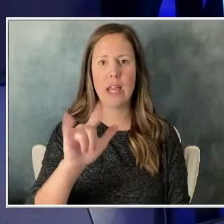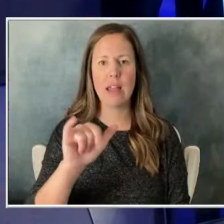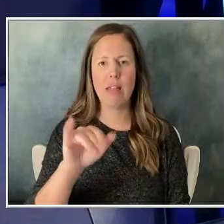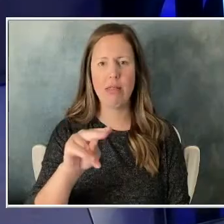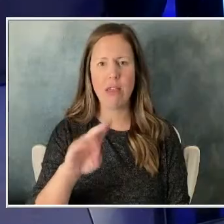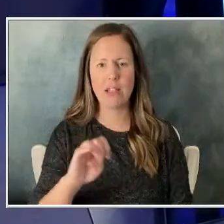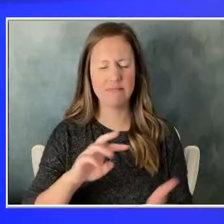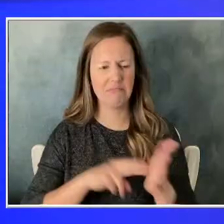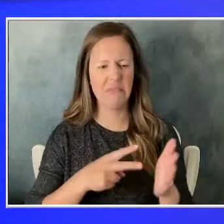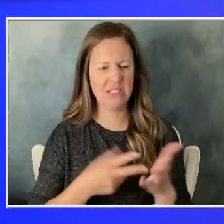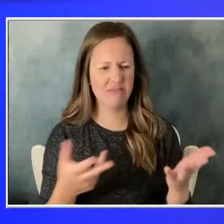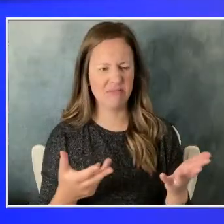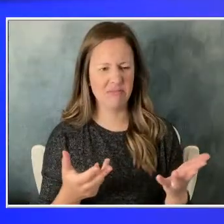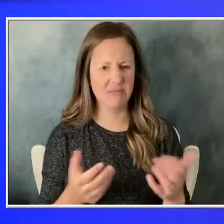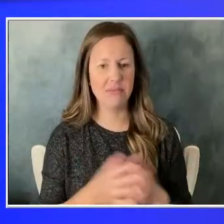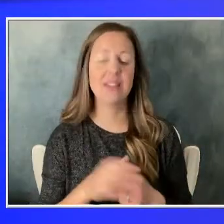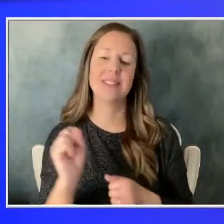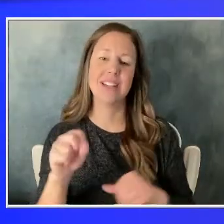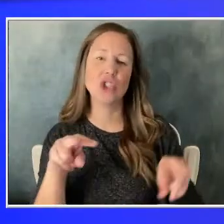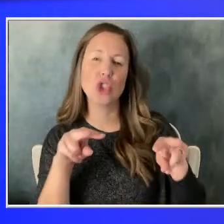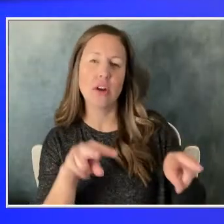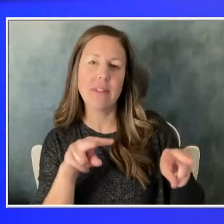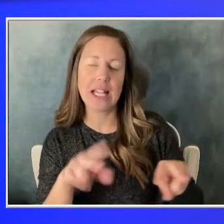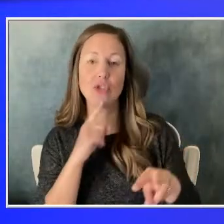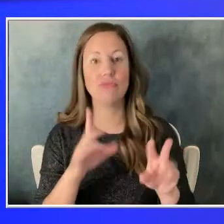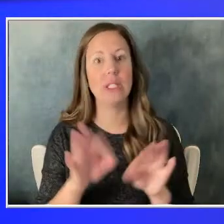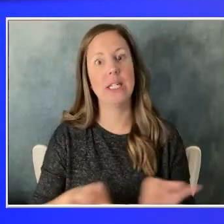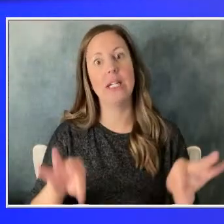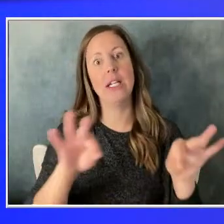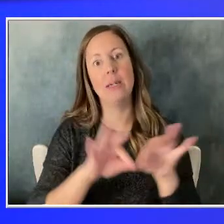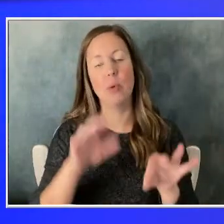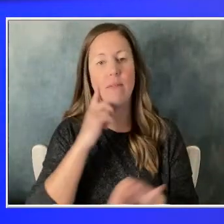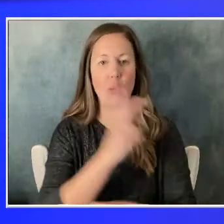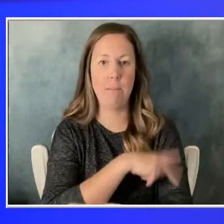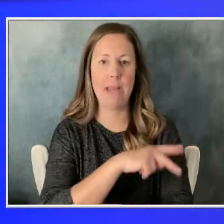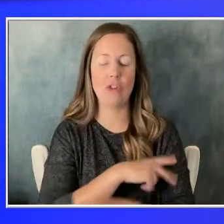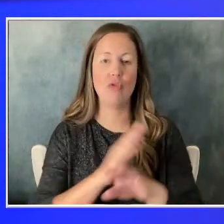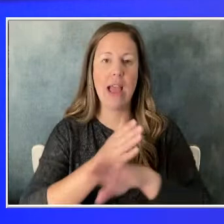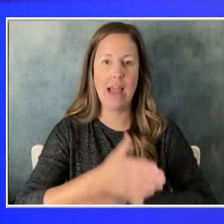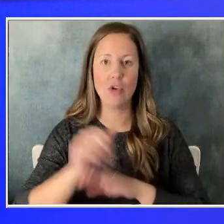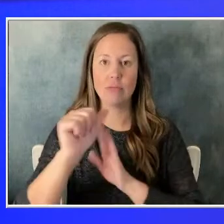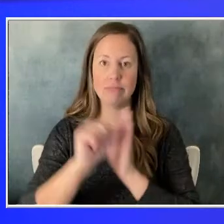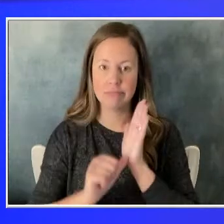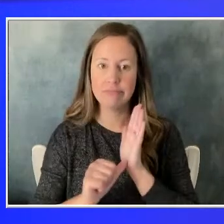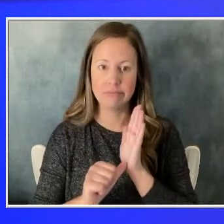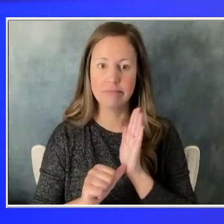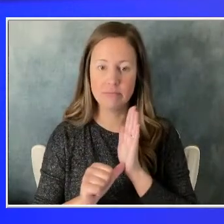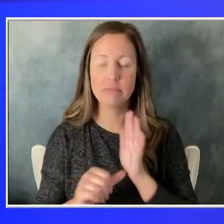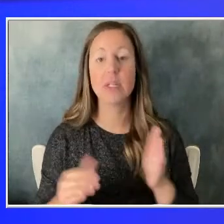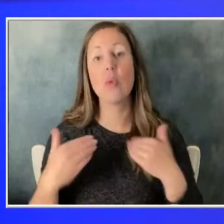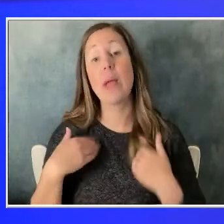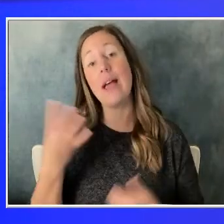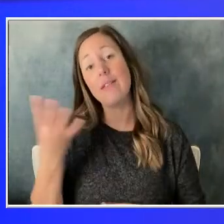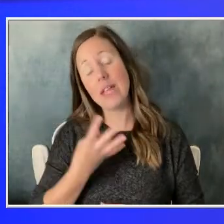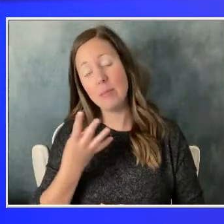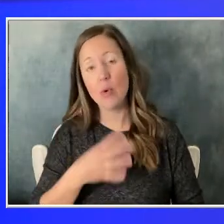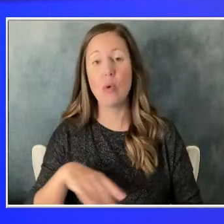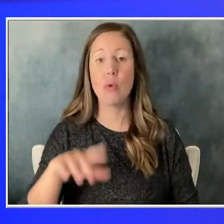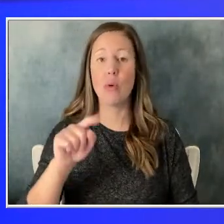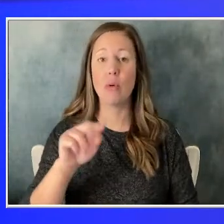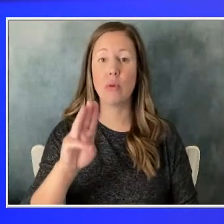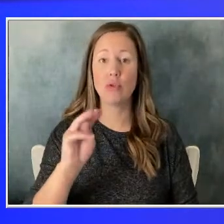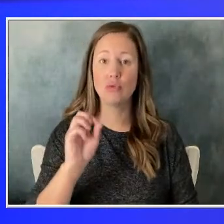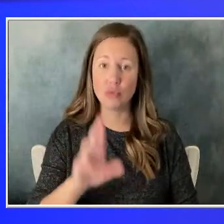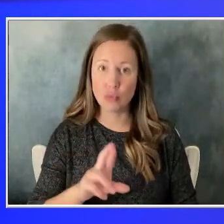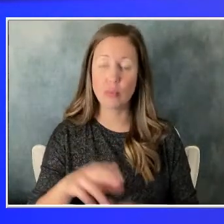Yeah, surveillance is very, very important for a patient like a major surgery because we did the chemotherapy, we shrink the tumor, and Dr. Alcaspols successfully took